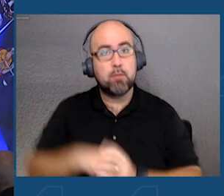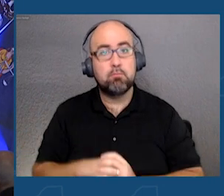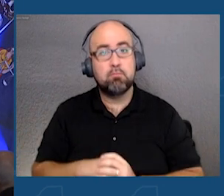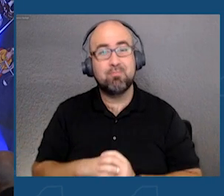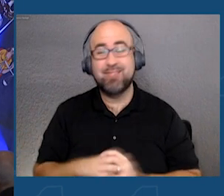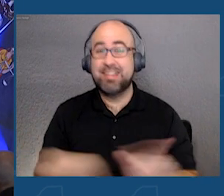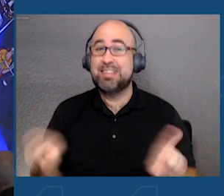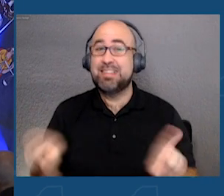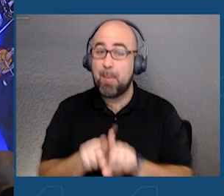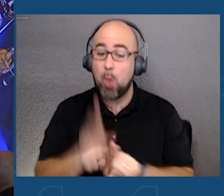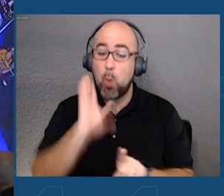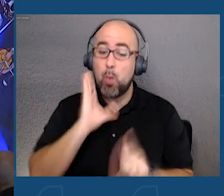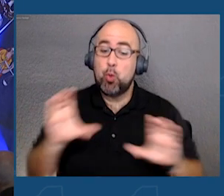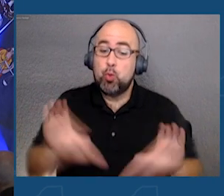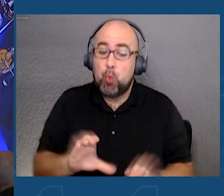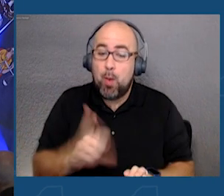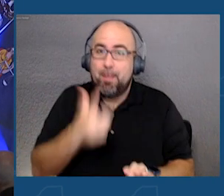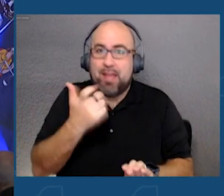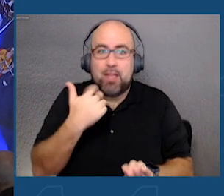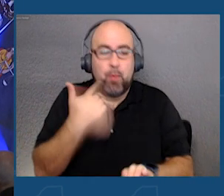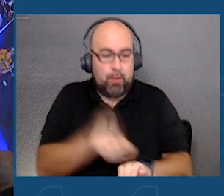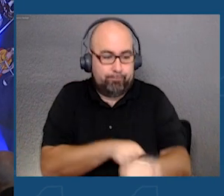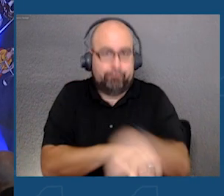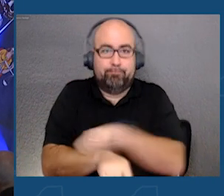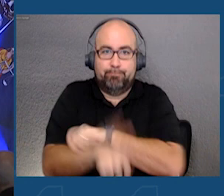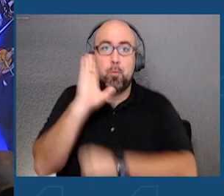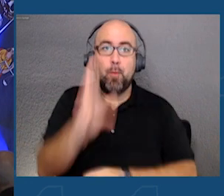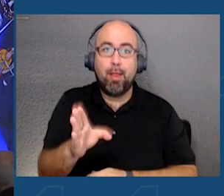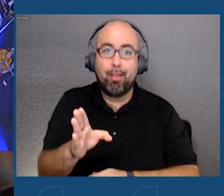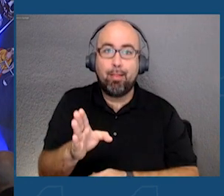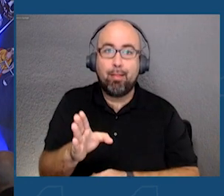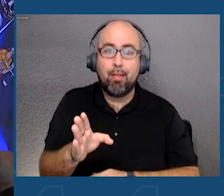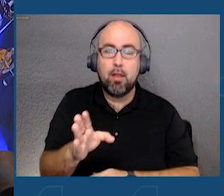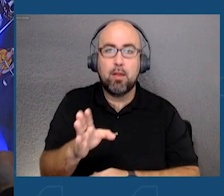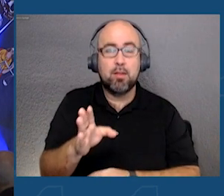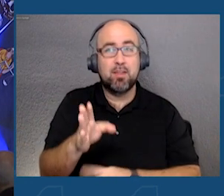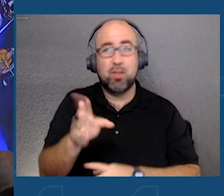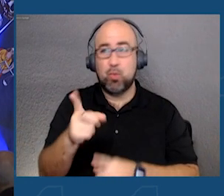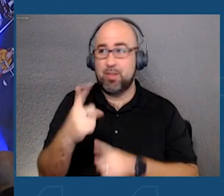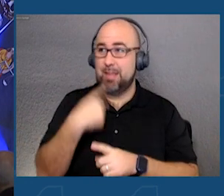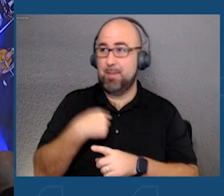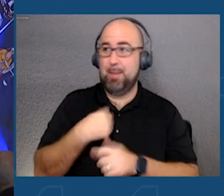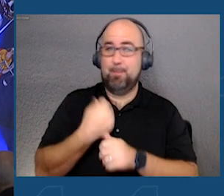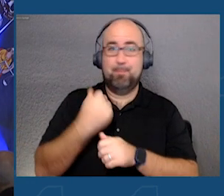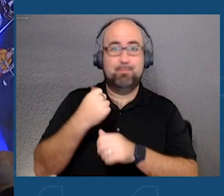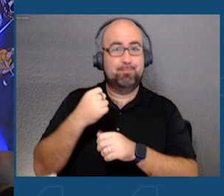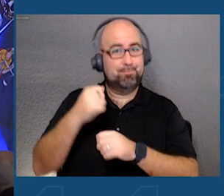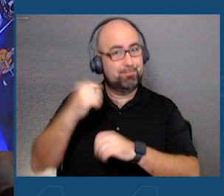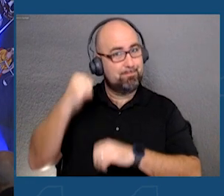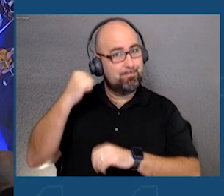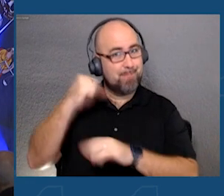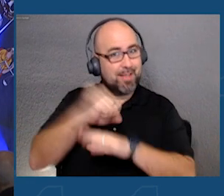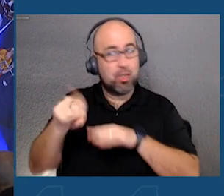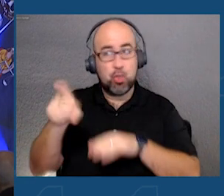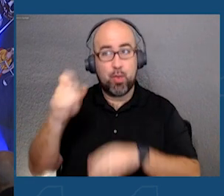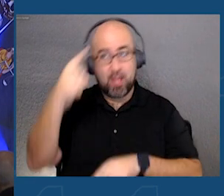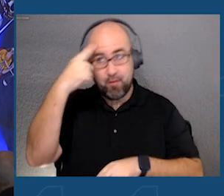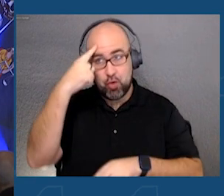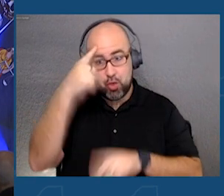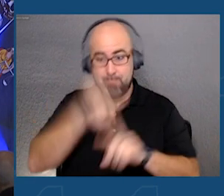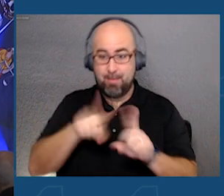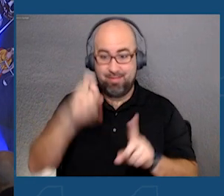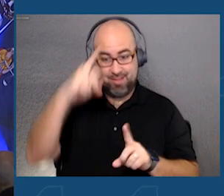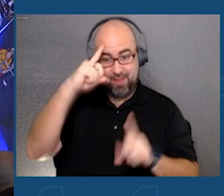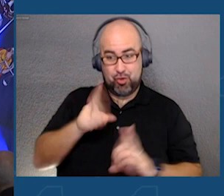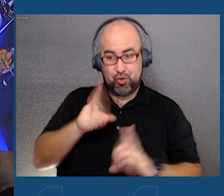it. As you were just saying to me backstage, you were the governor, but you were the governor are still one person. You need an army behind you to help push